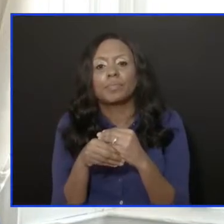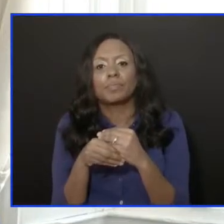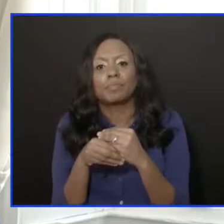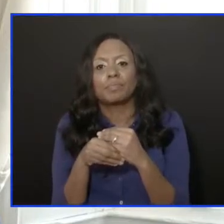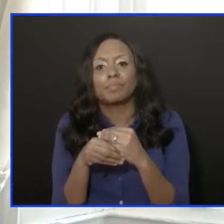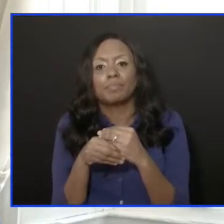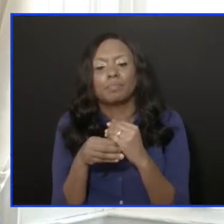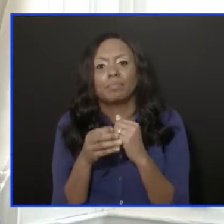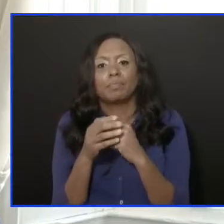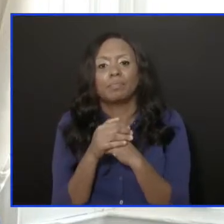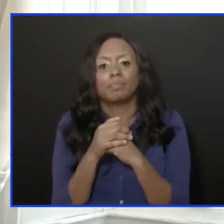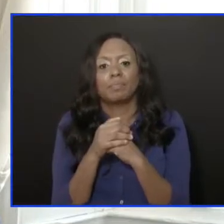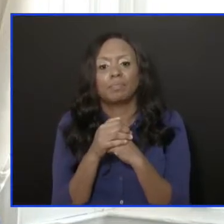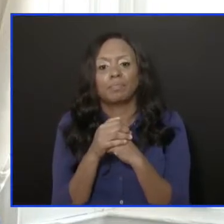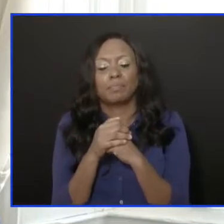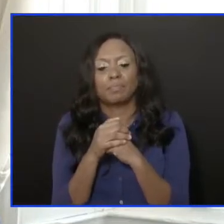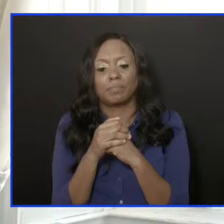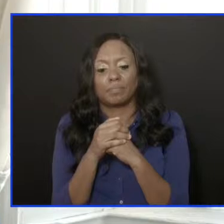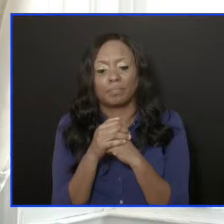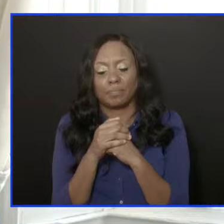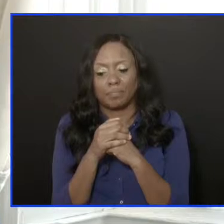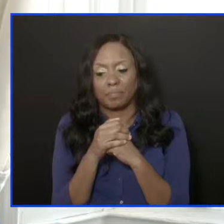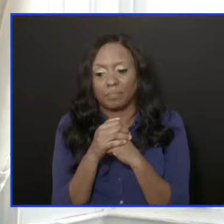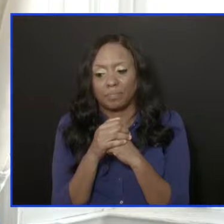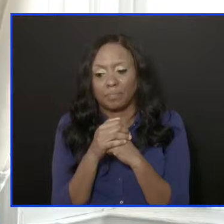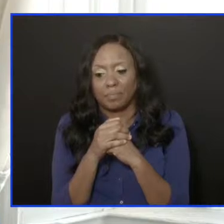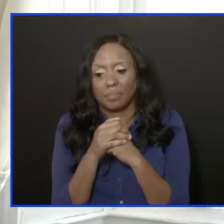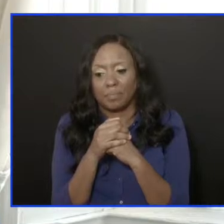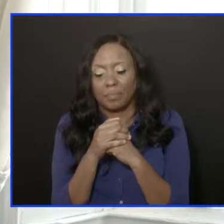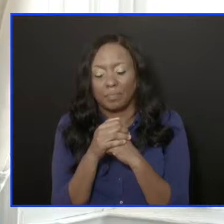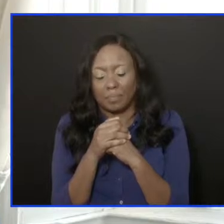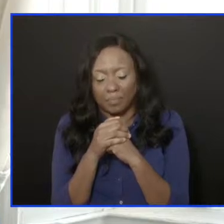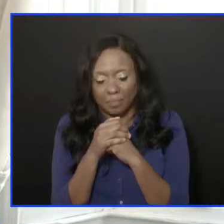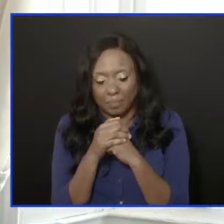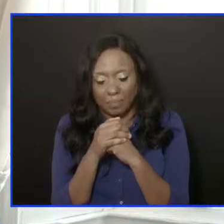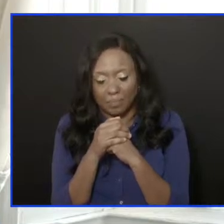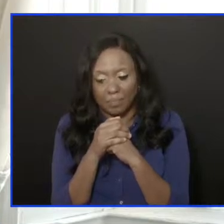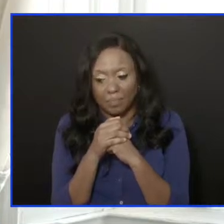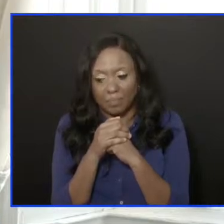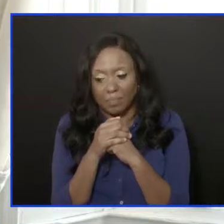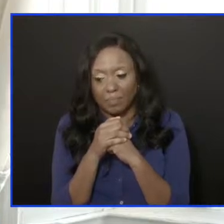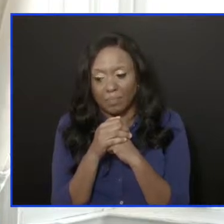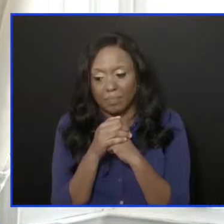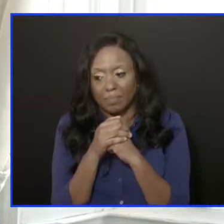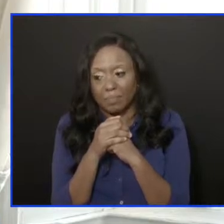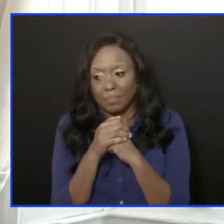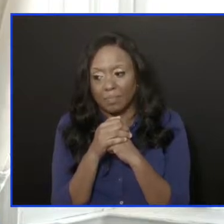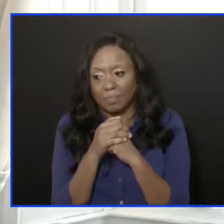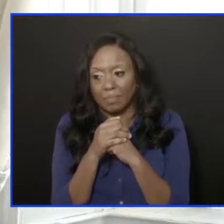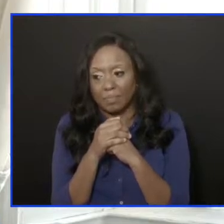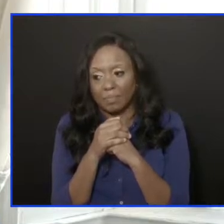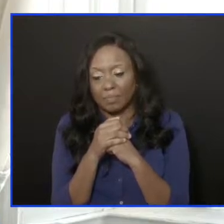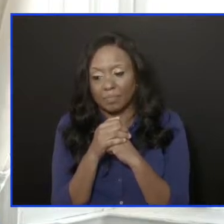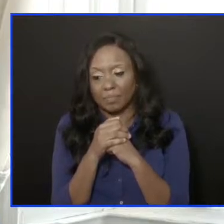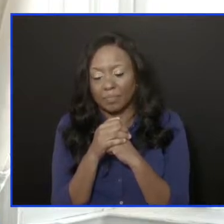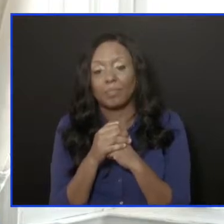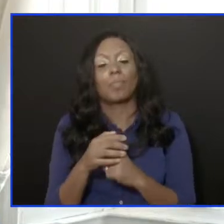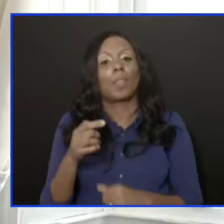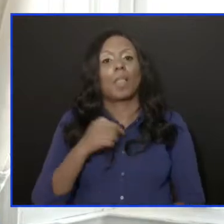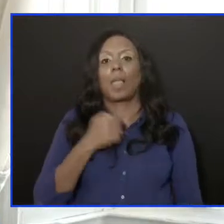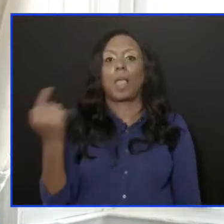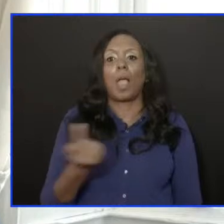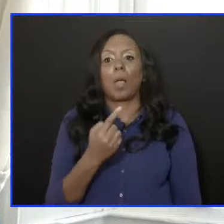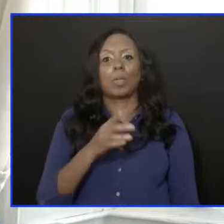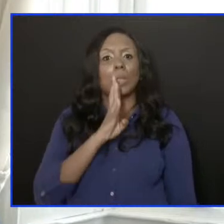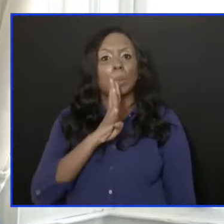I think Prime Minister and the others here would know, I spend a lot of time within the actual facilities, talking to many